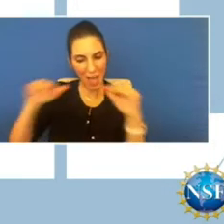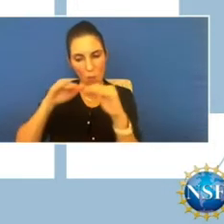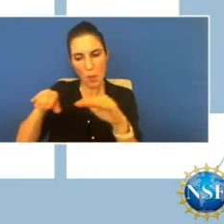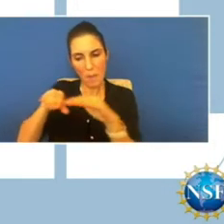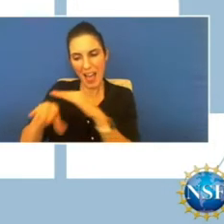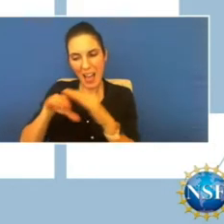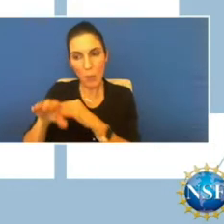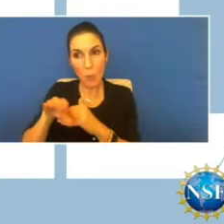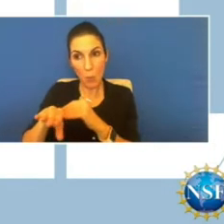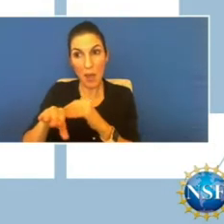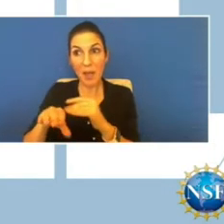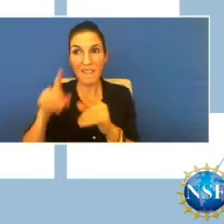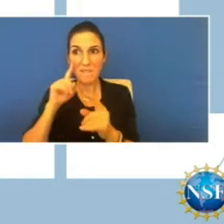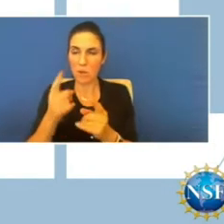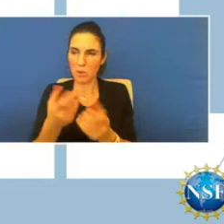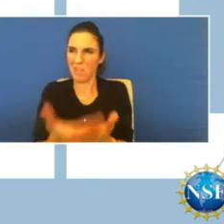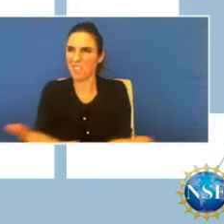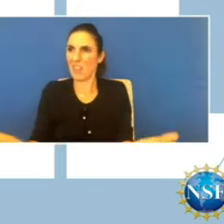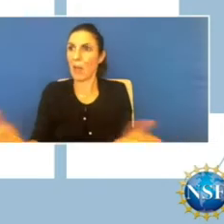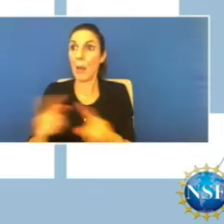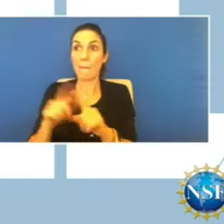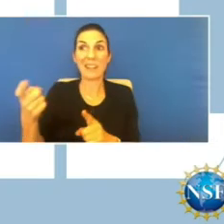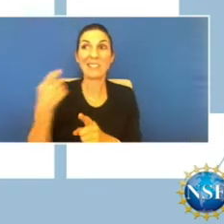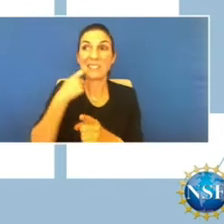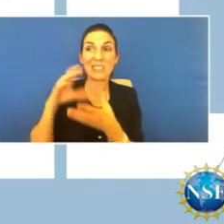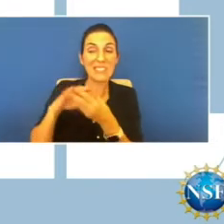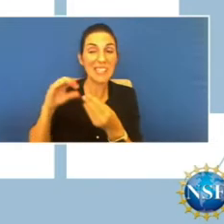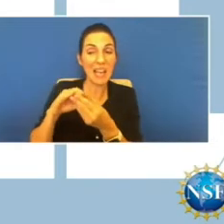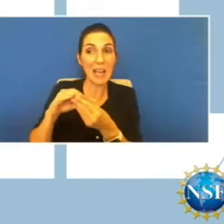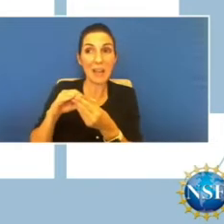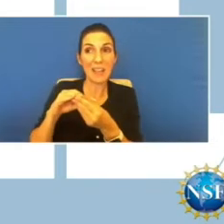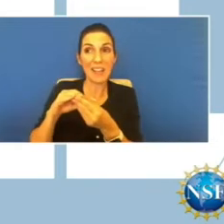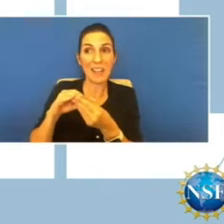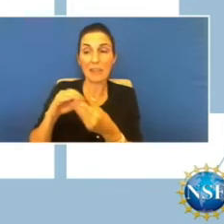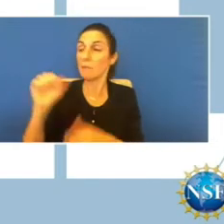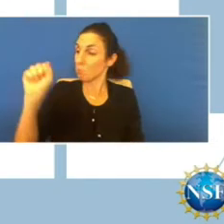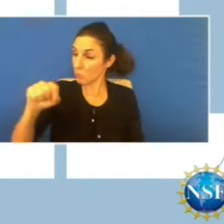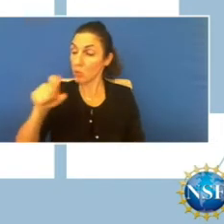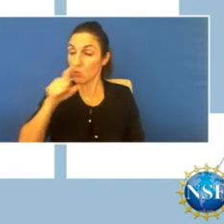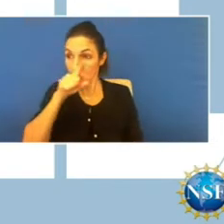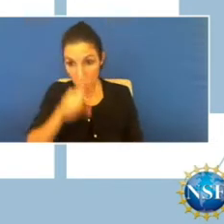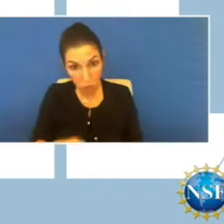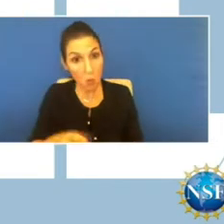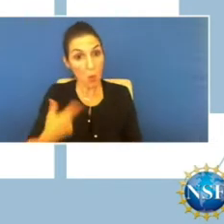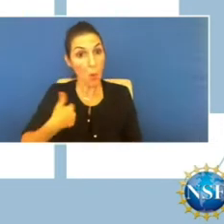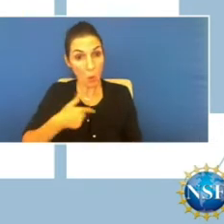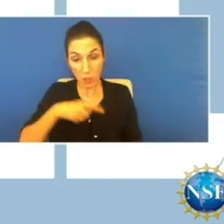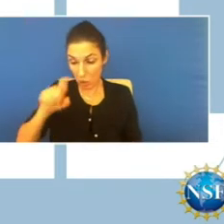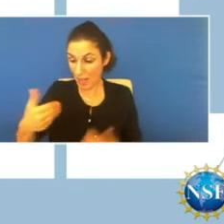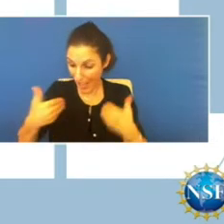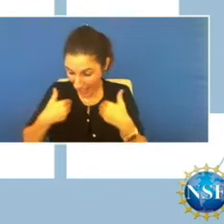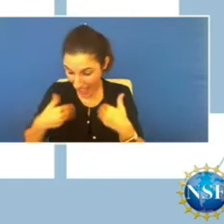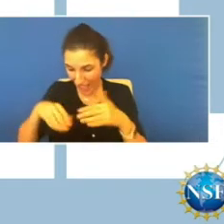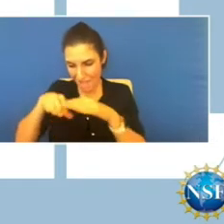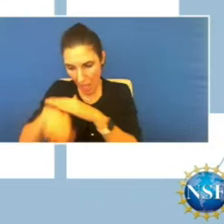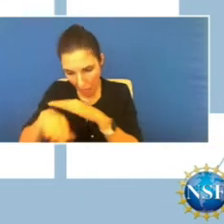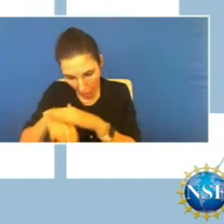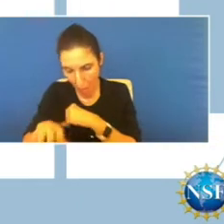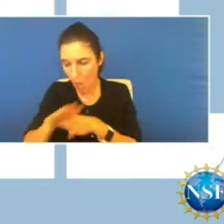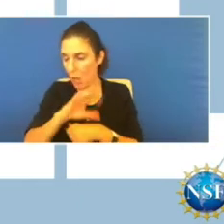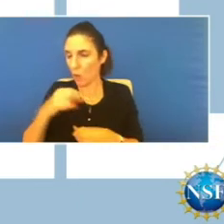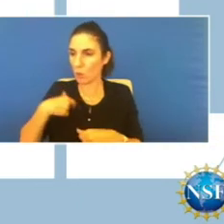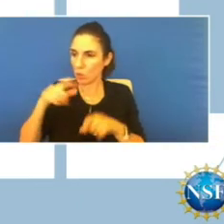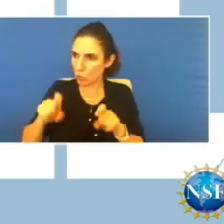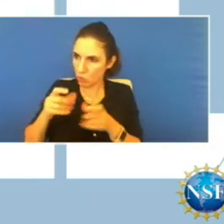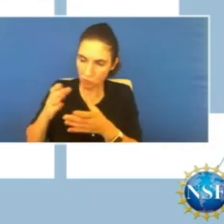And part of what I really hear you all pushing on is, sure, we should have access and we should be able to navigate that. And we should be able to, Remy,